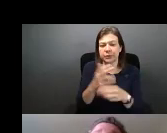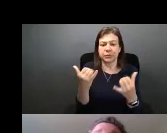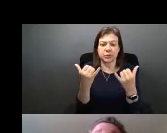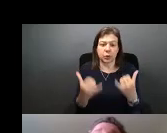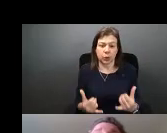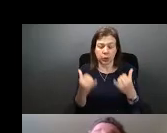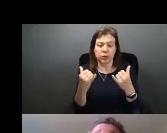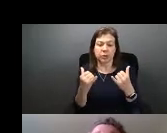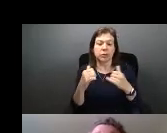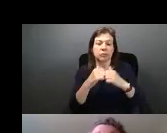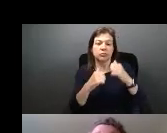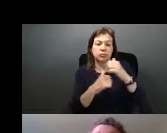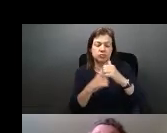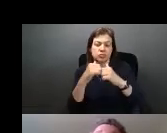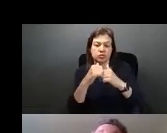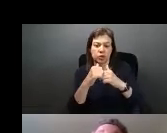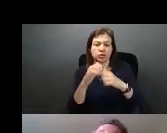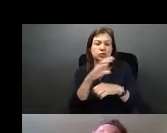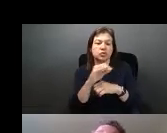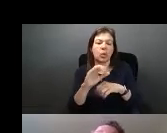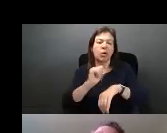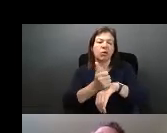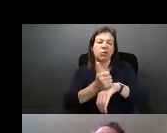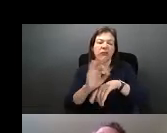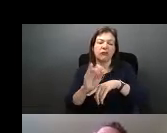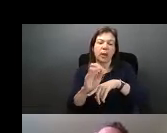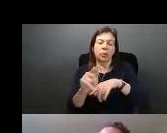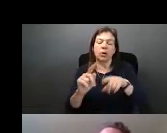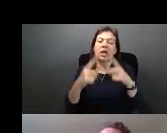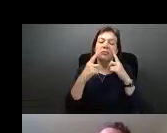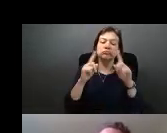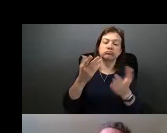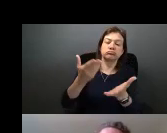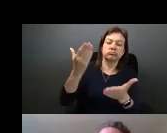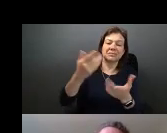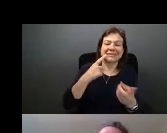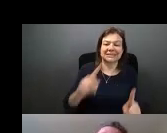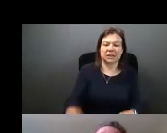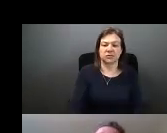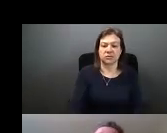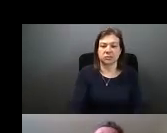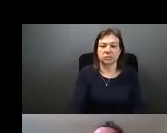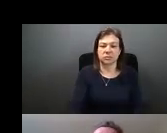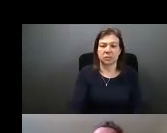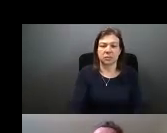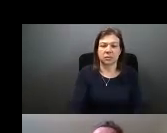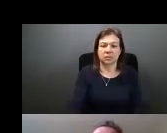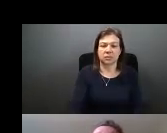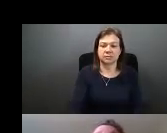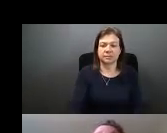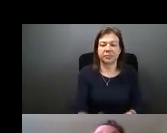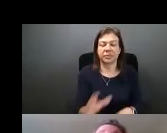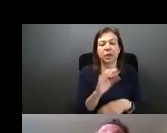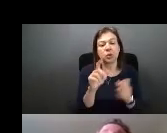program structures or frameworks that have proven to be successful. You may also choose